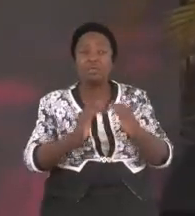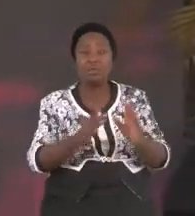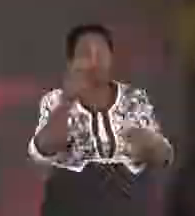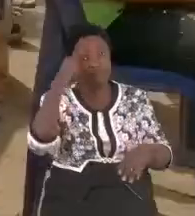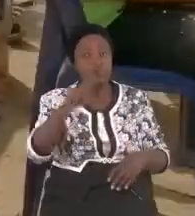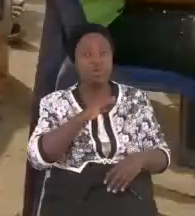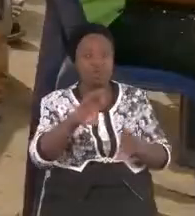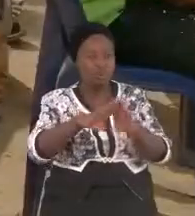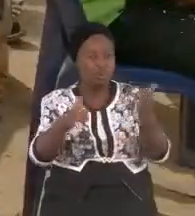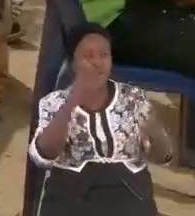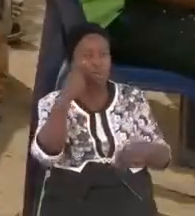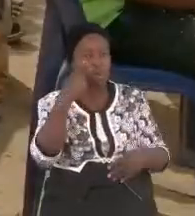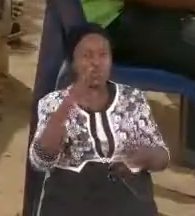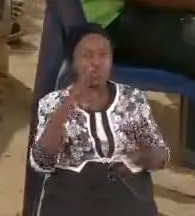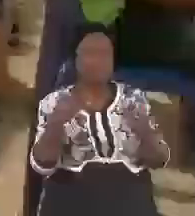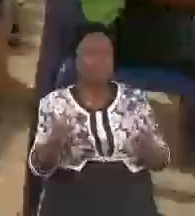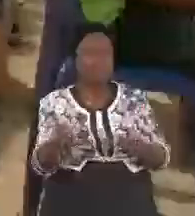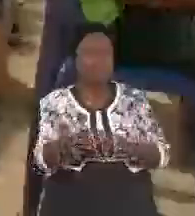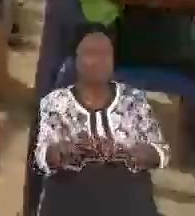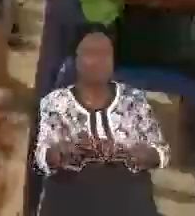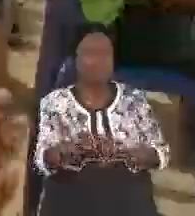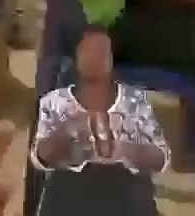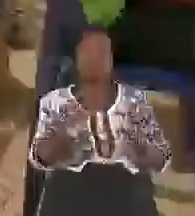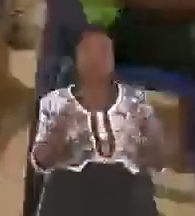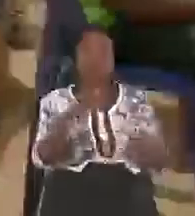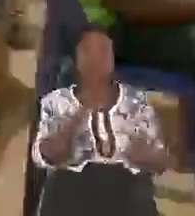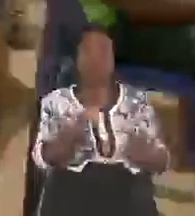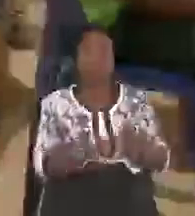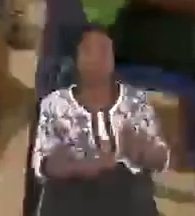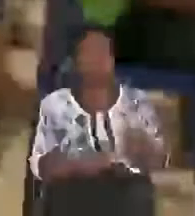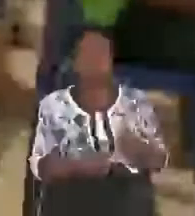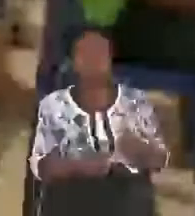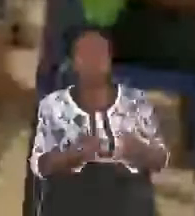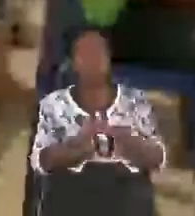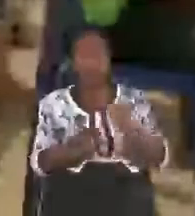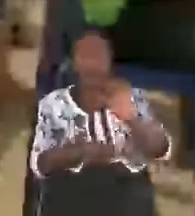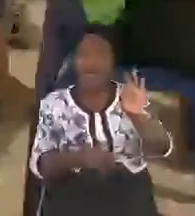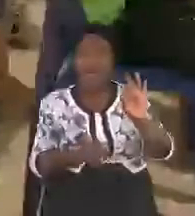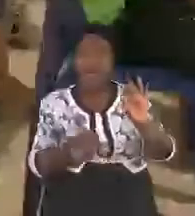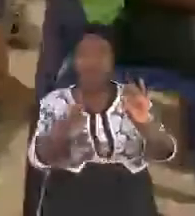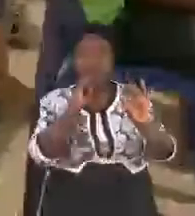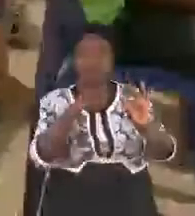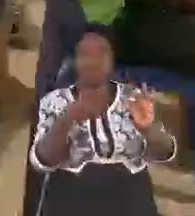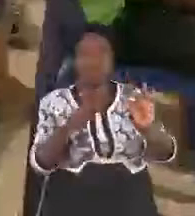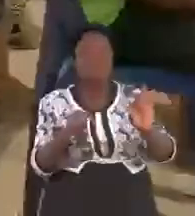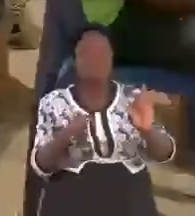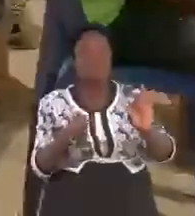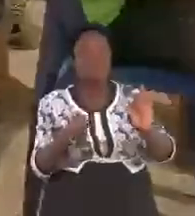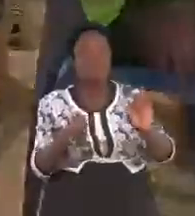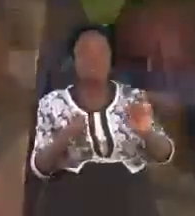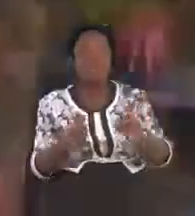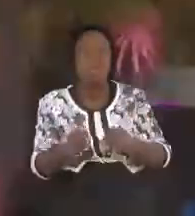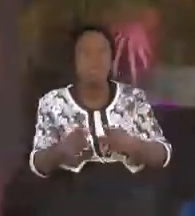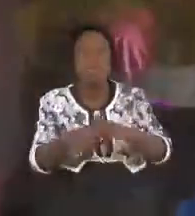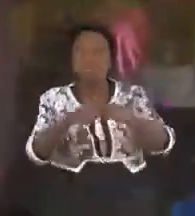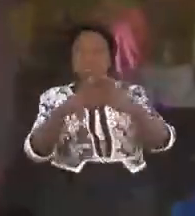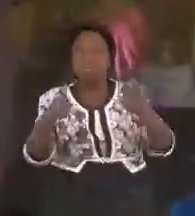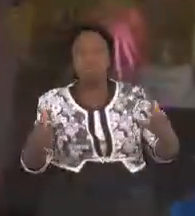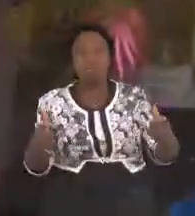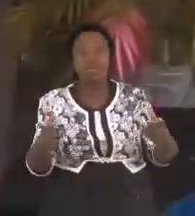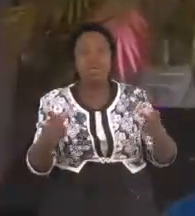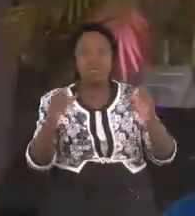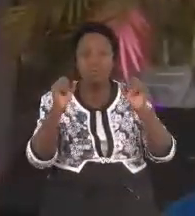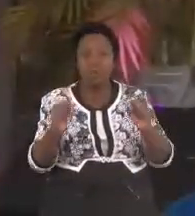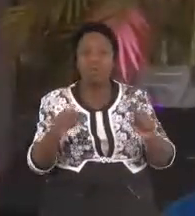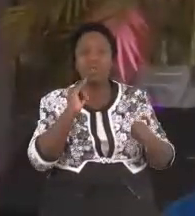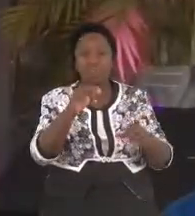eyes today. Number 9, spiritual sight, supernatural sight, is the miracle of